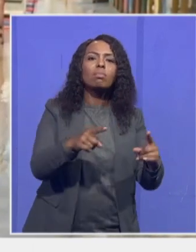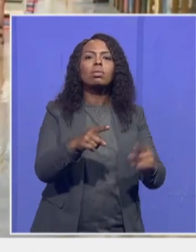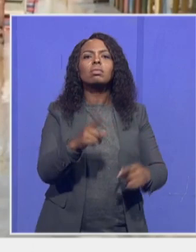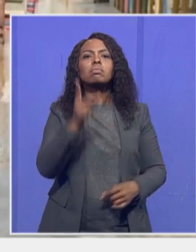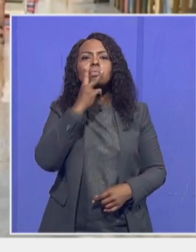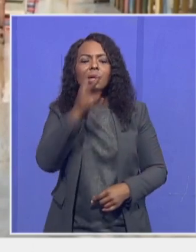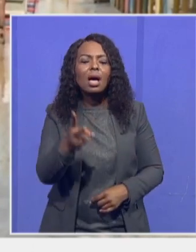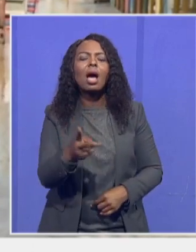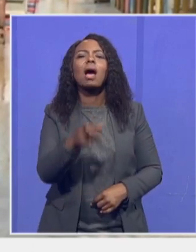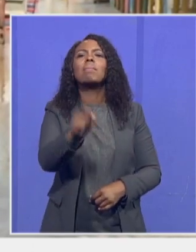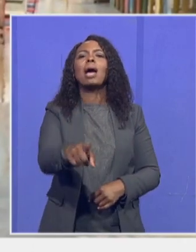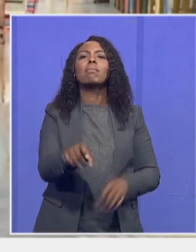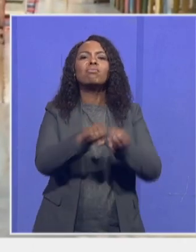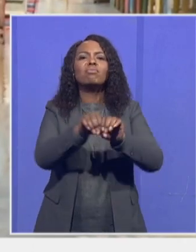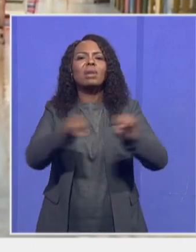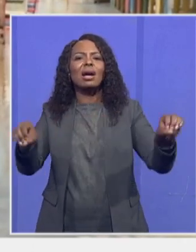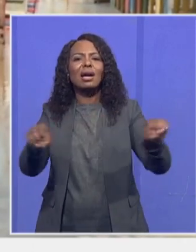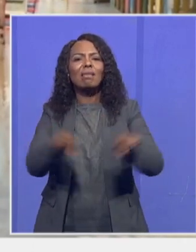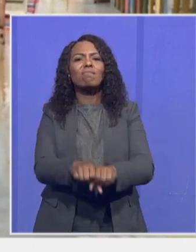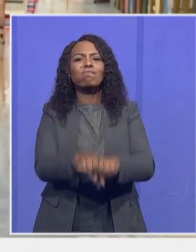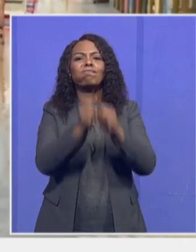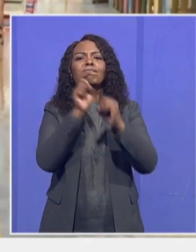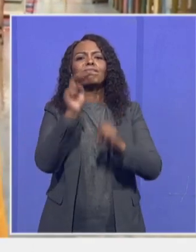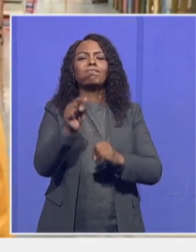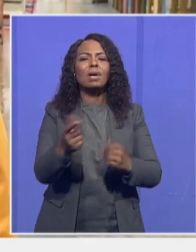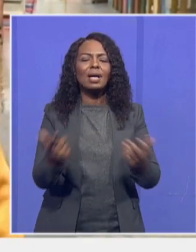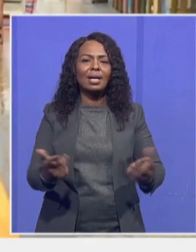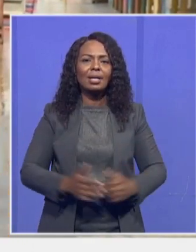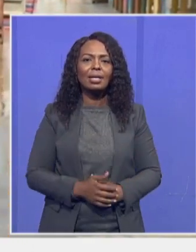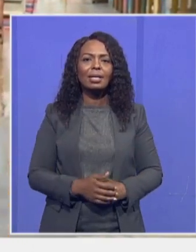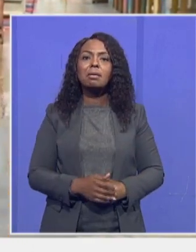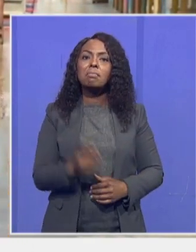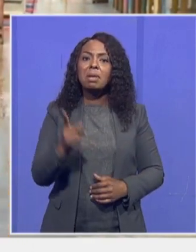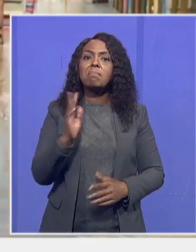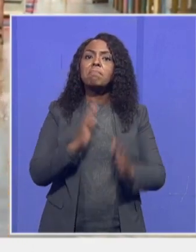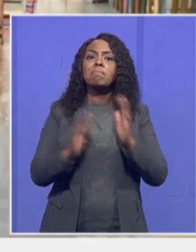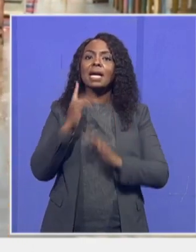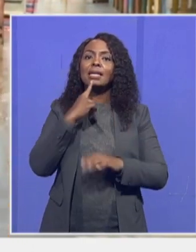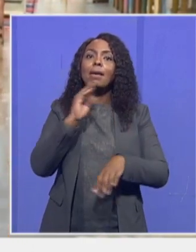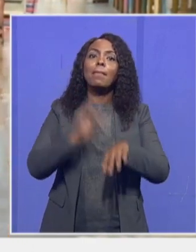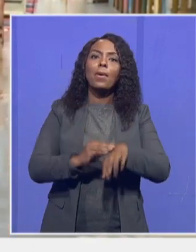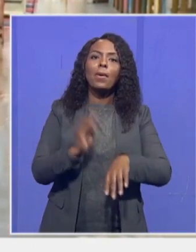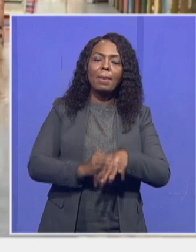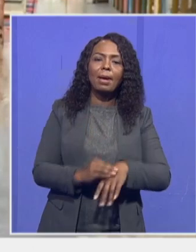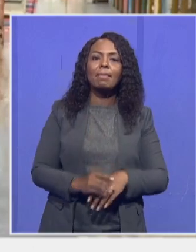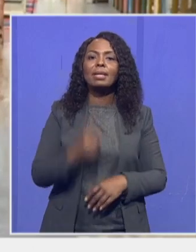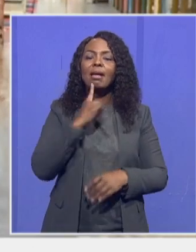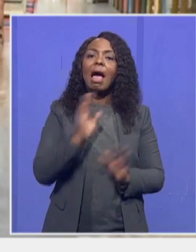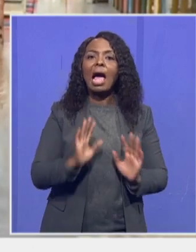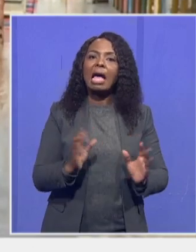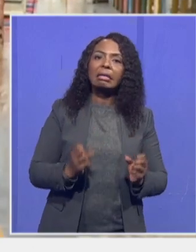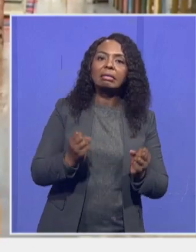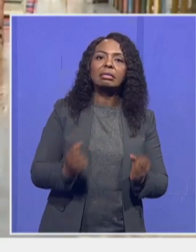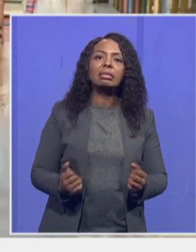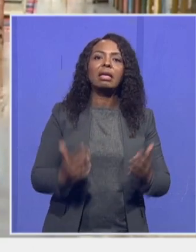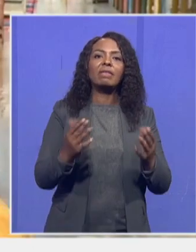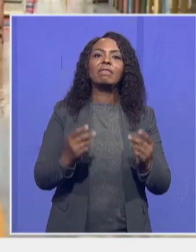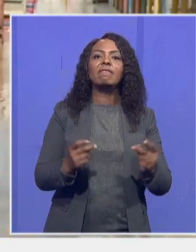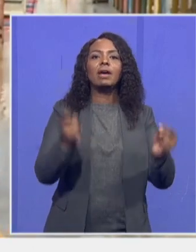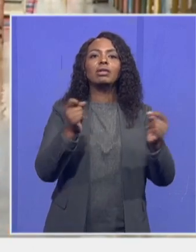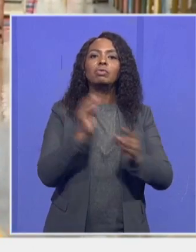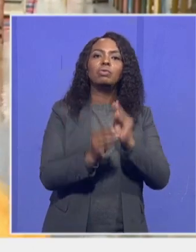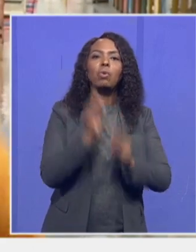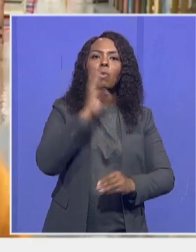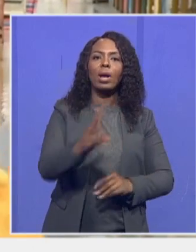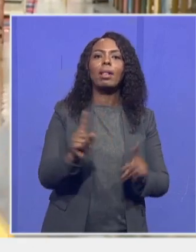was also the drainage system that is a problem, and you're told that they are going to fast track the servicing of this drainage system. But it seems that the more